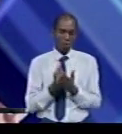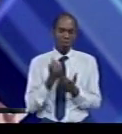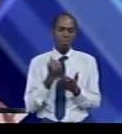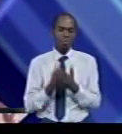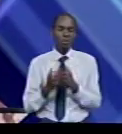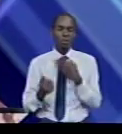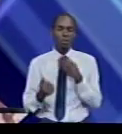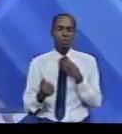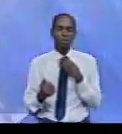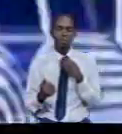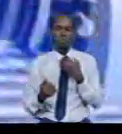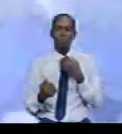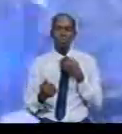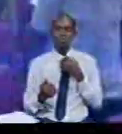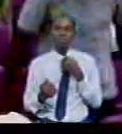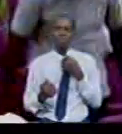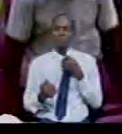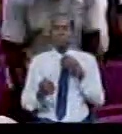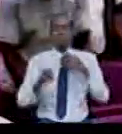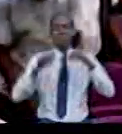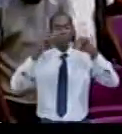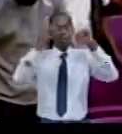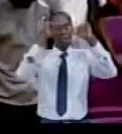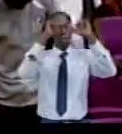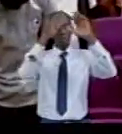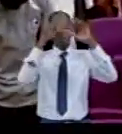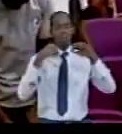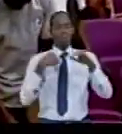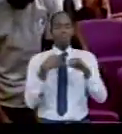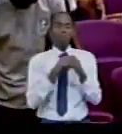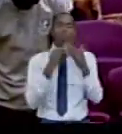Amen. Father, we thank you for the